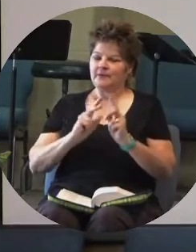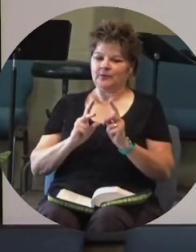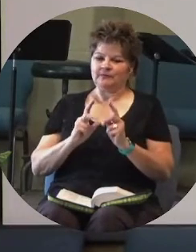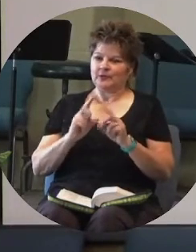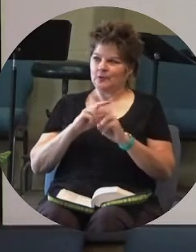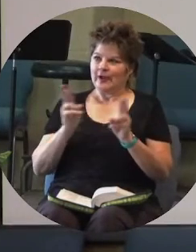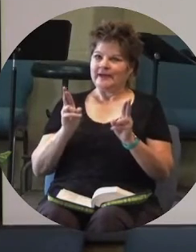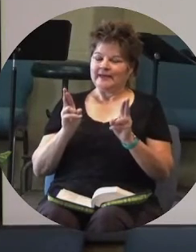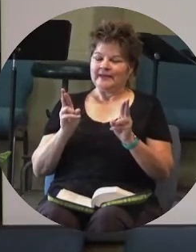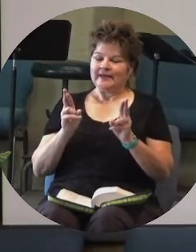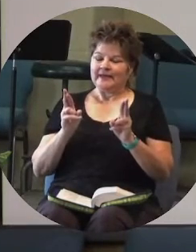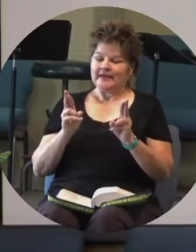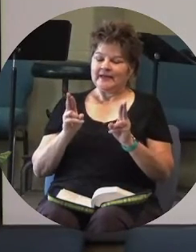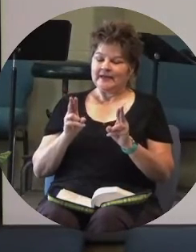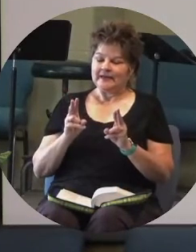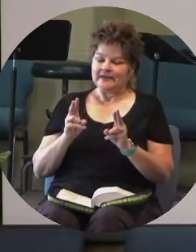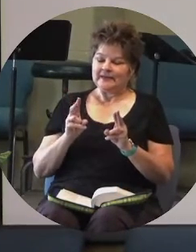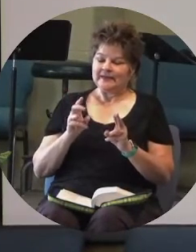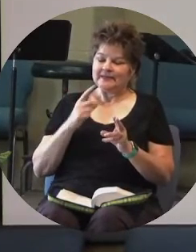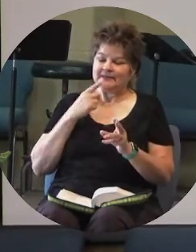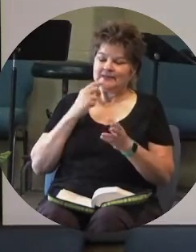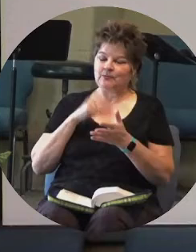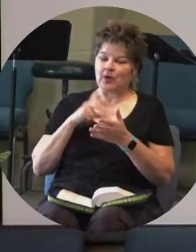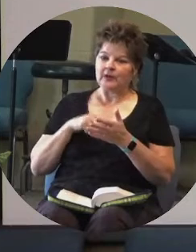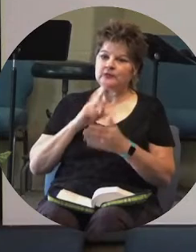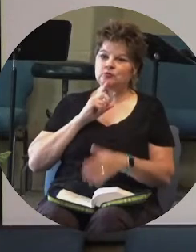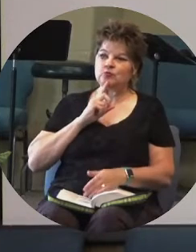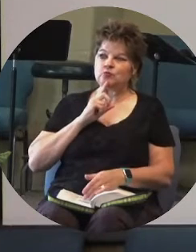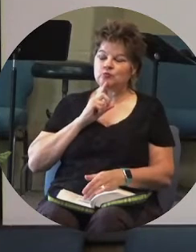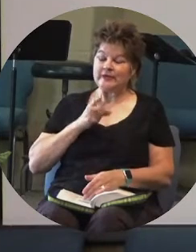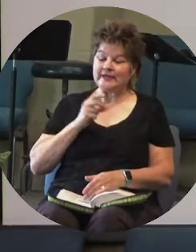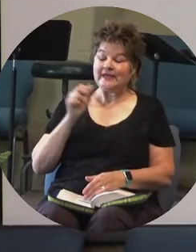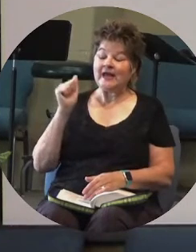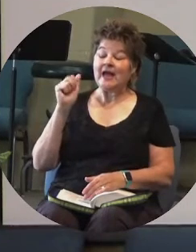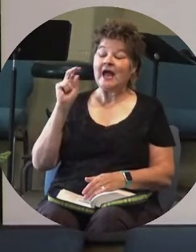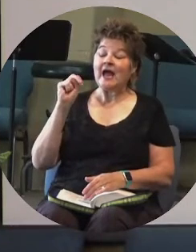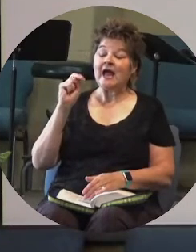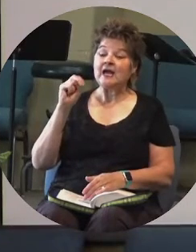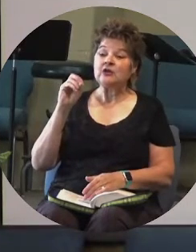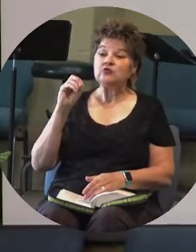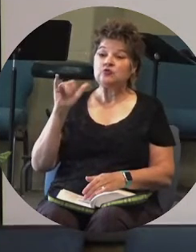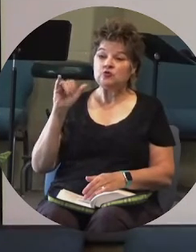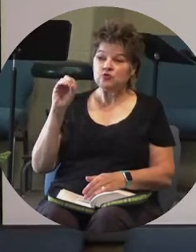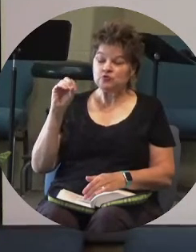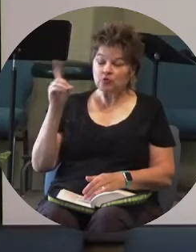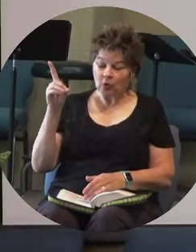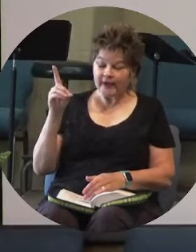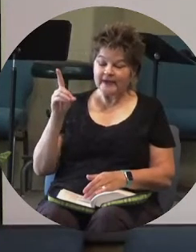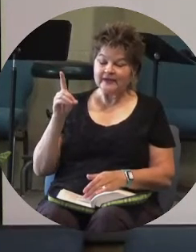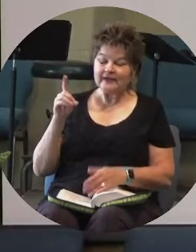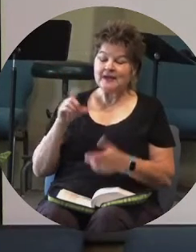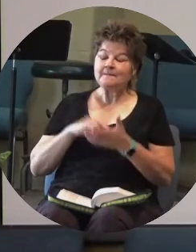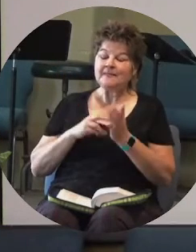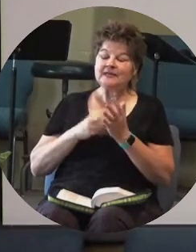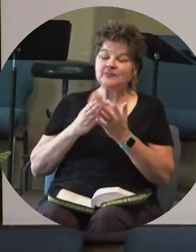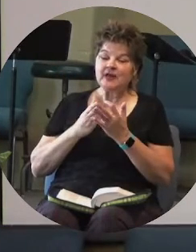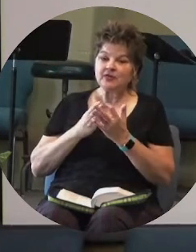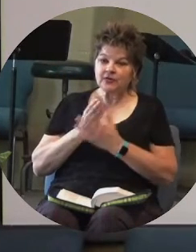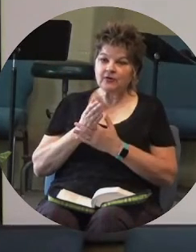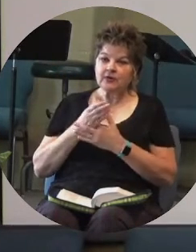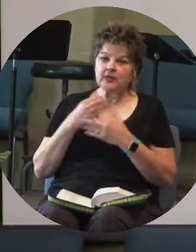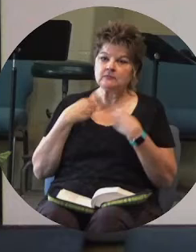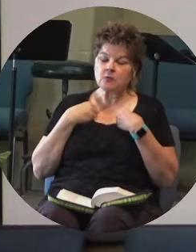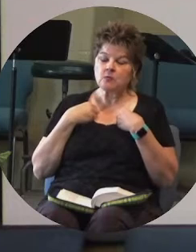says, he's greatly annoyed. And let me just, I wrote down what that literally means. It means to be thoroughly worn